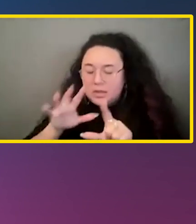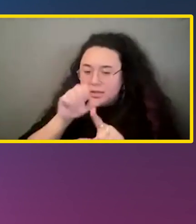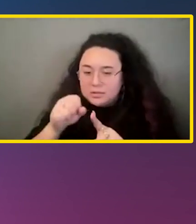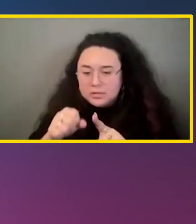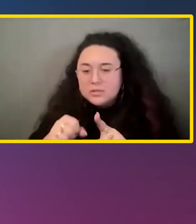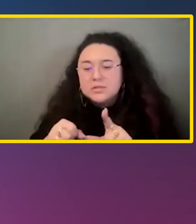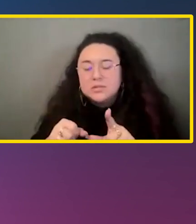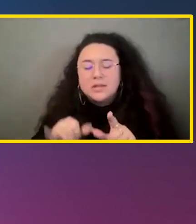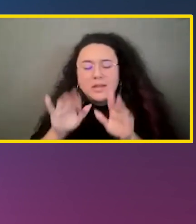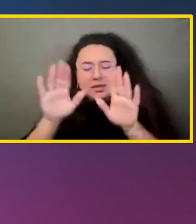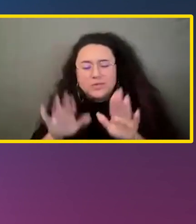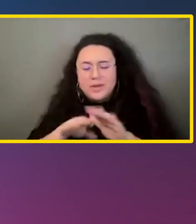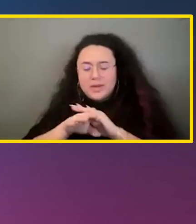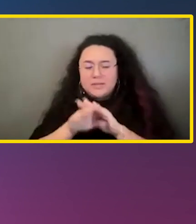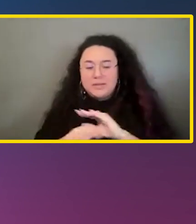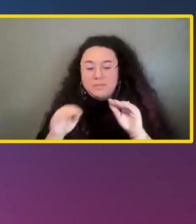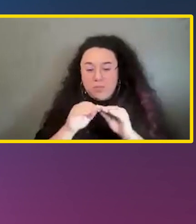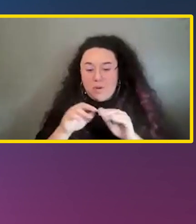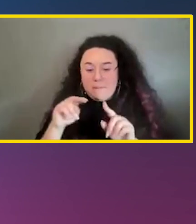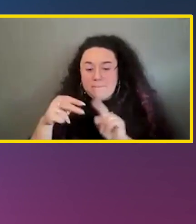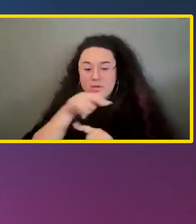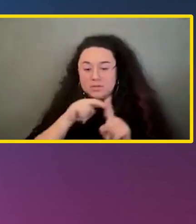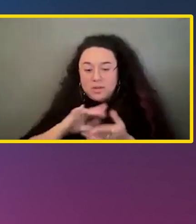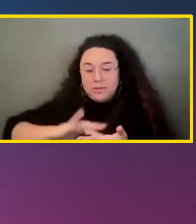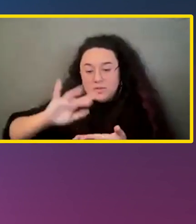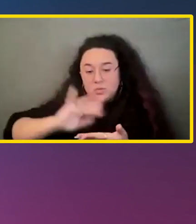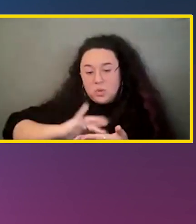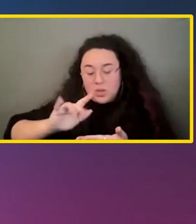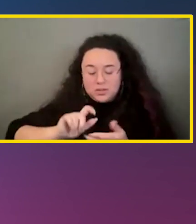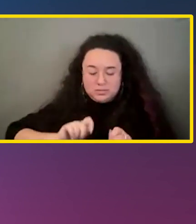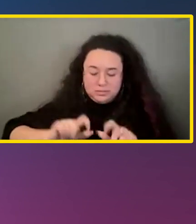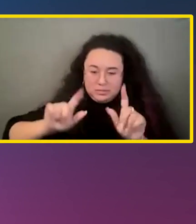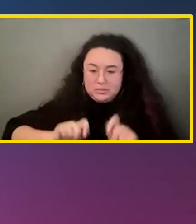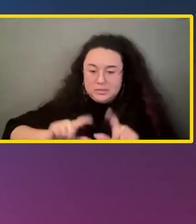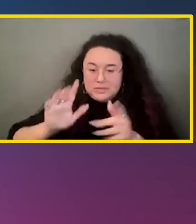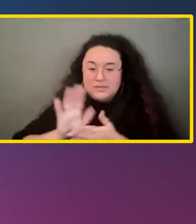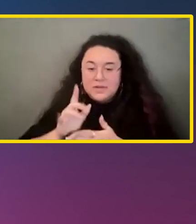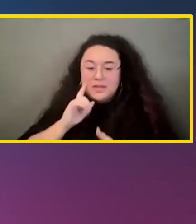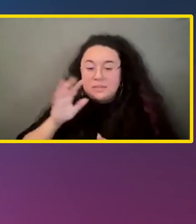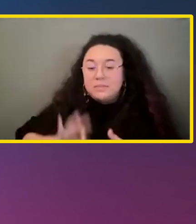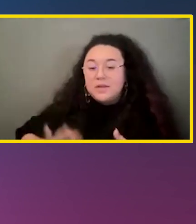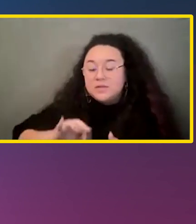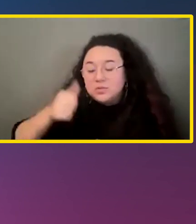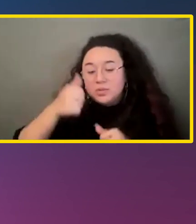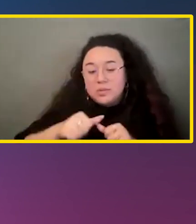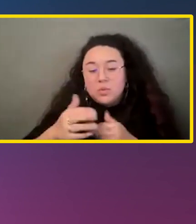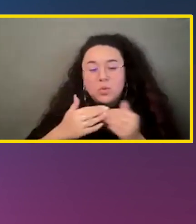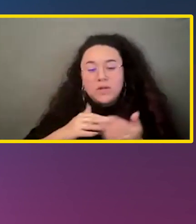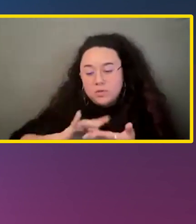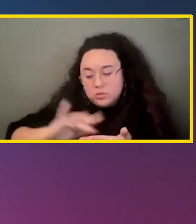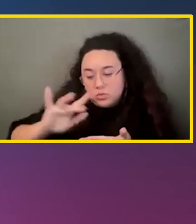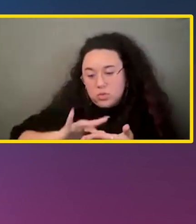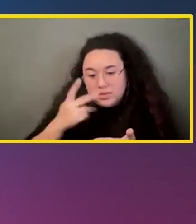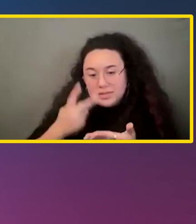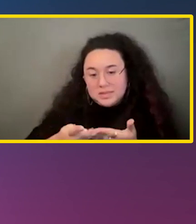that's great that you can access more viewpoints by scrolling. And so I think what's useful is to remember that whatever you